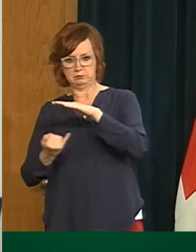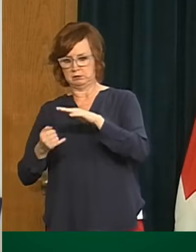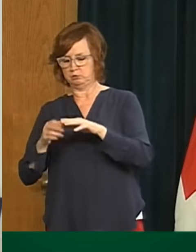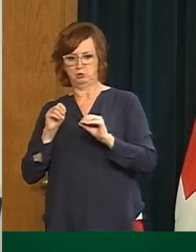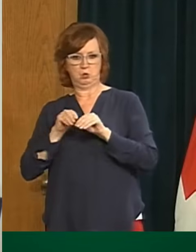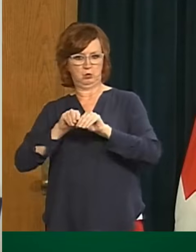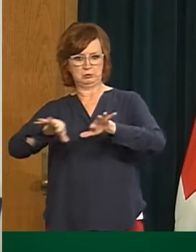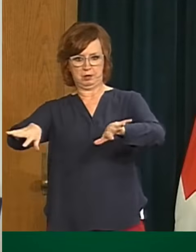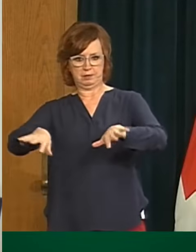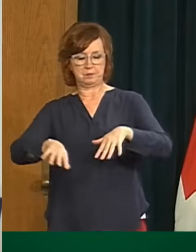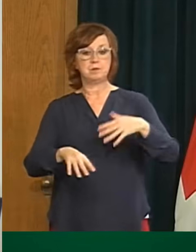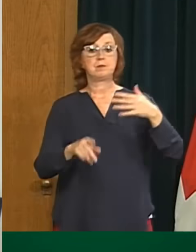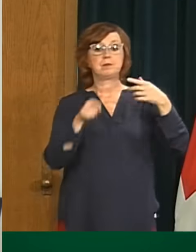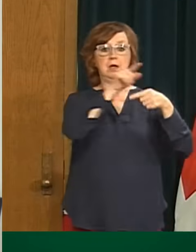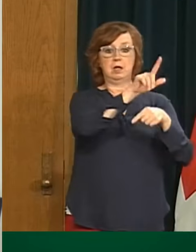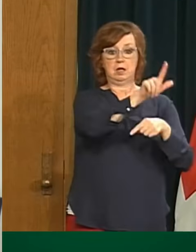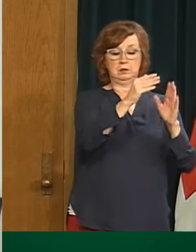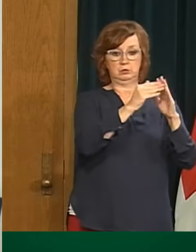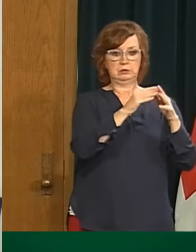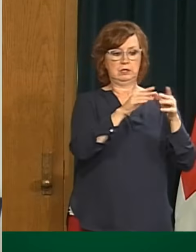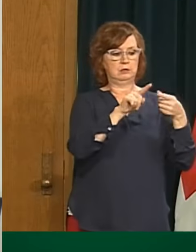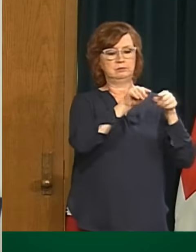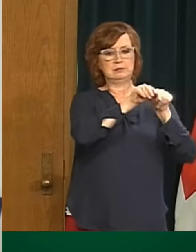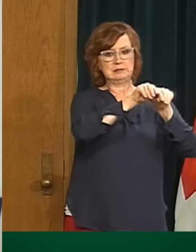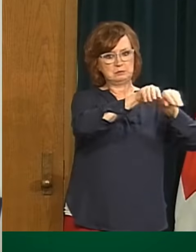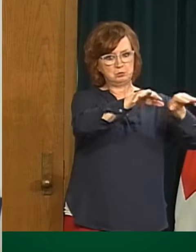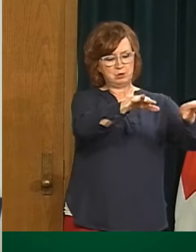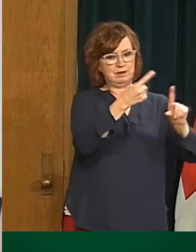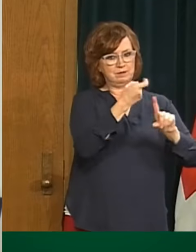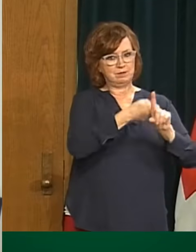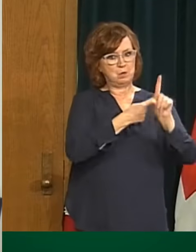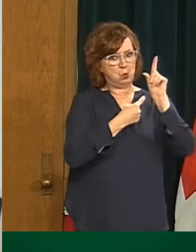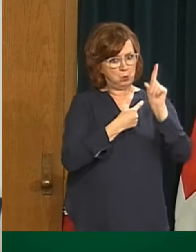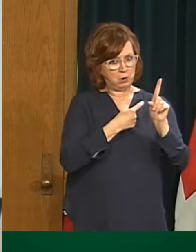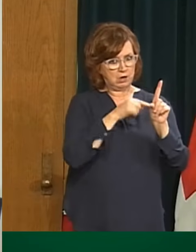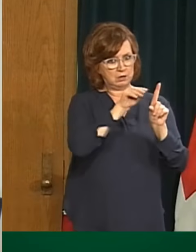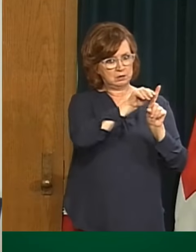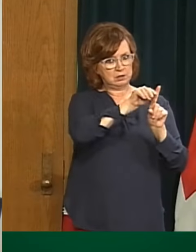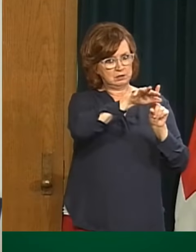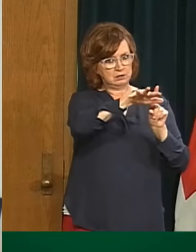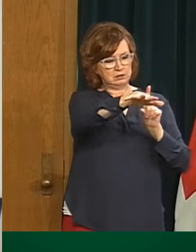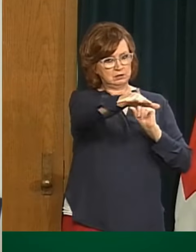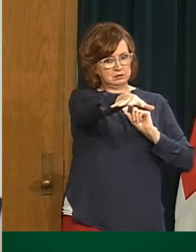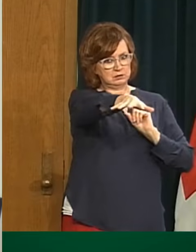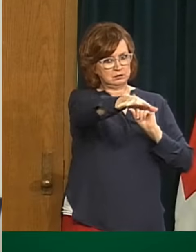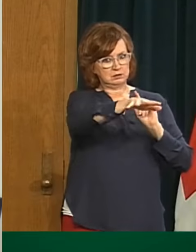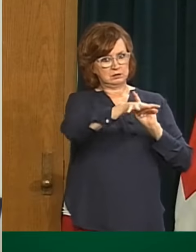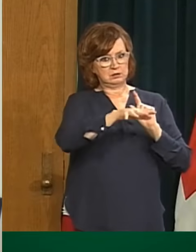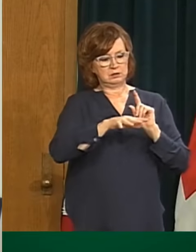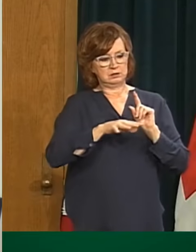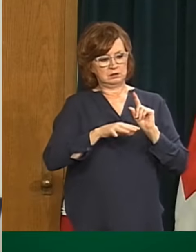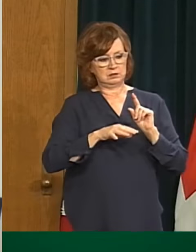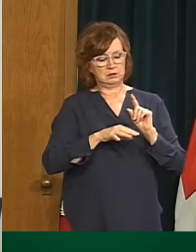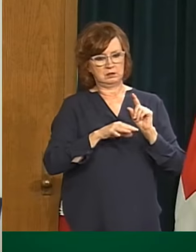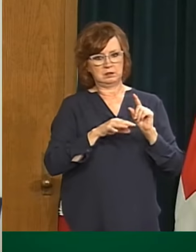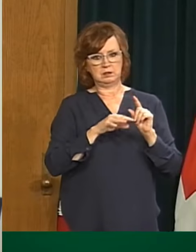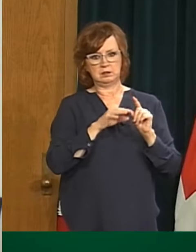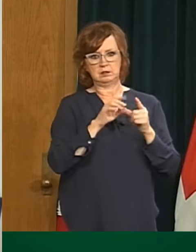transmission. So the current outbreak in the Loche is due to community transmission, may have initiated from the Curl